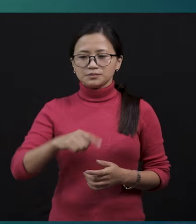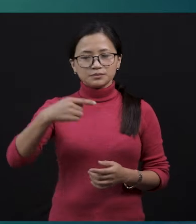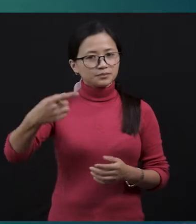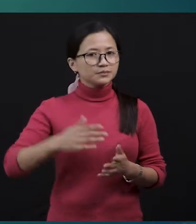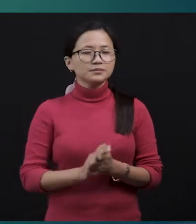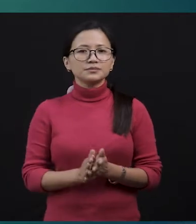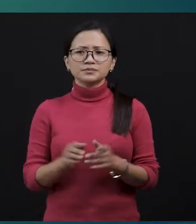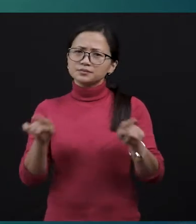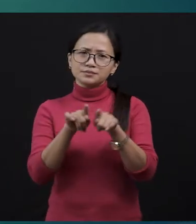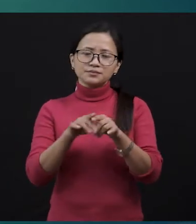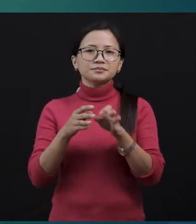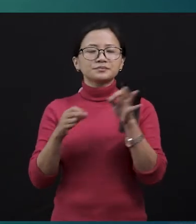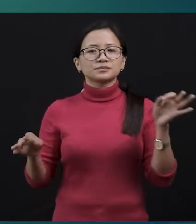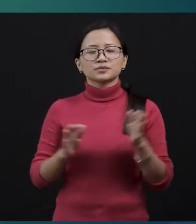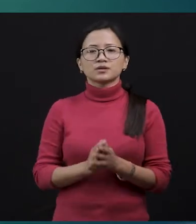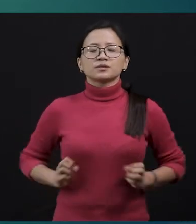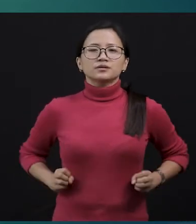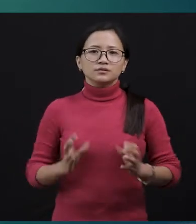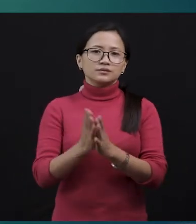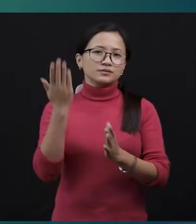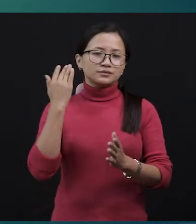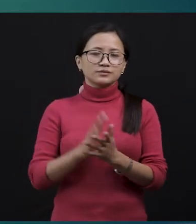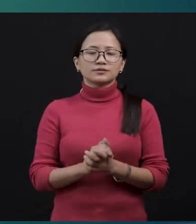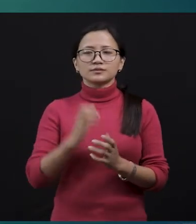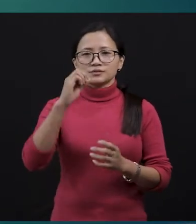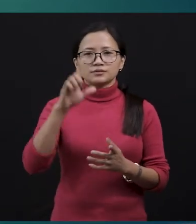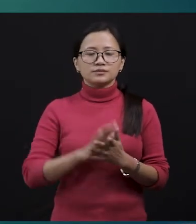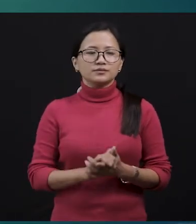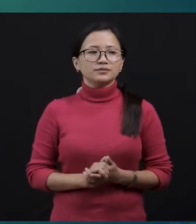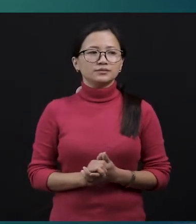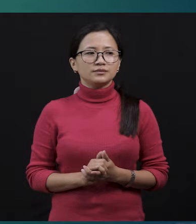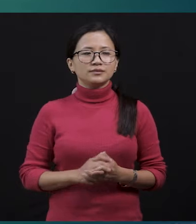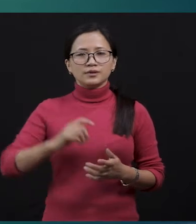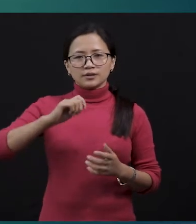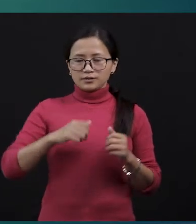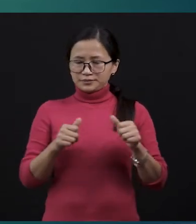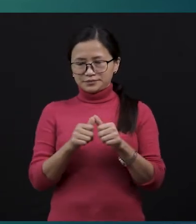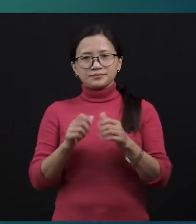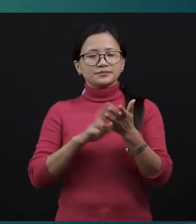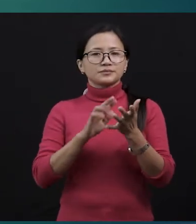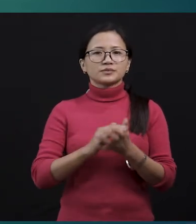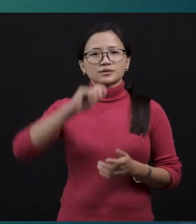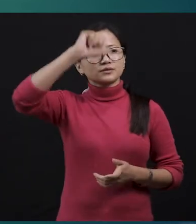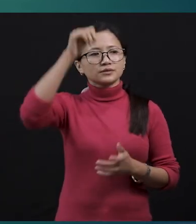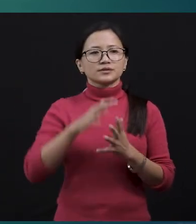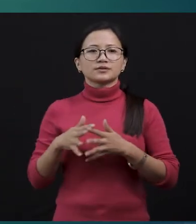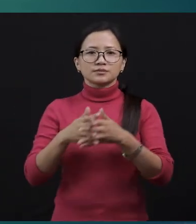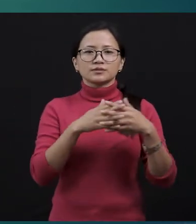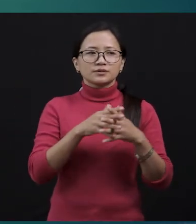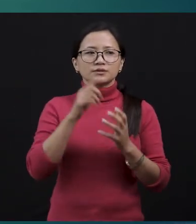the same story that we have already started in our previous class, that is an Indian American woman in